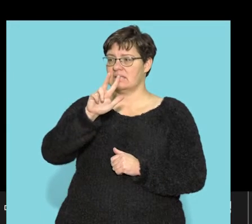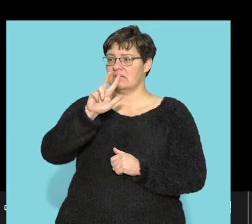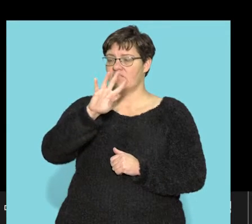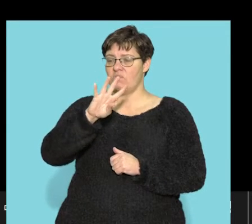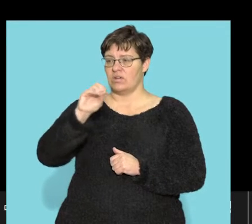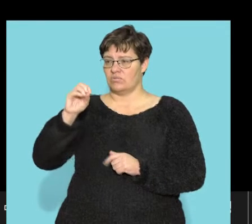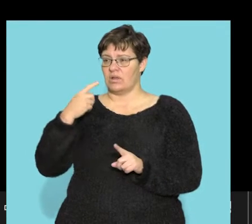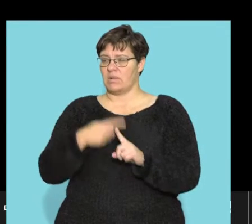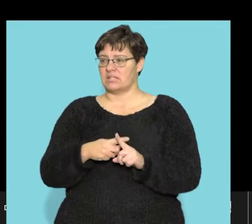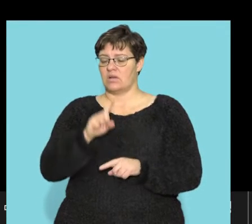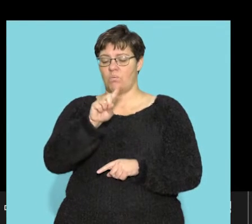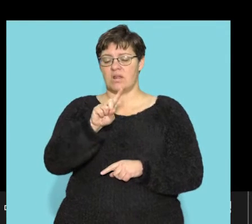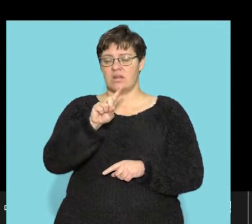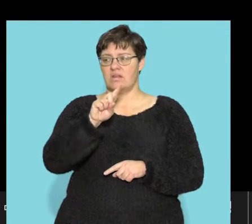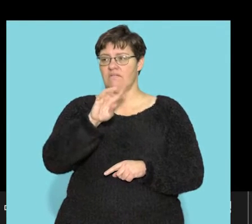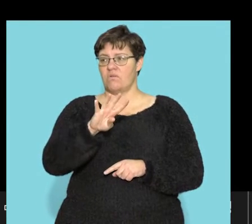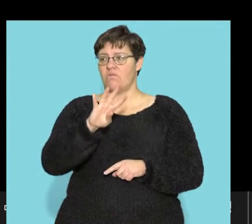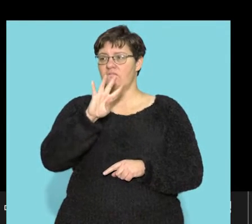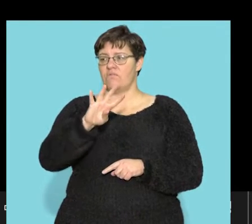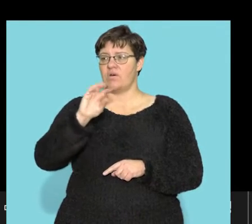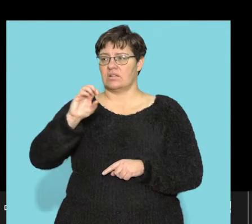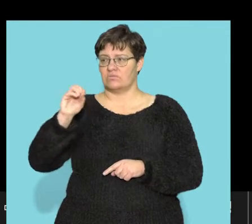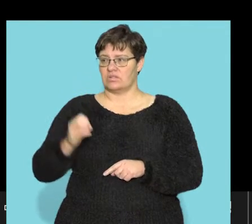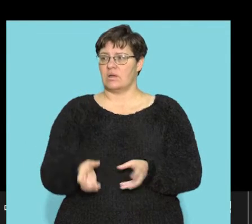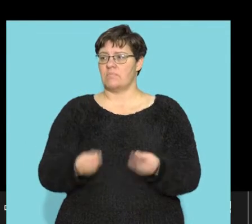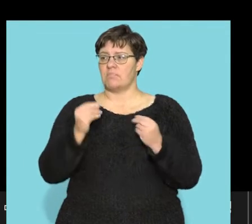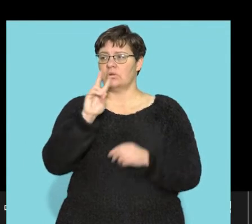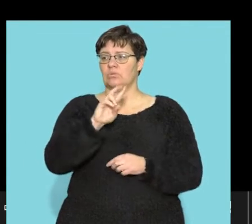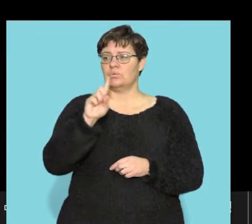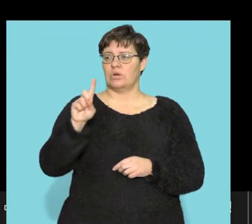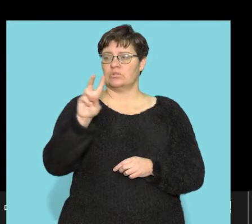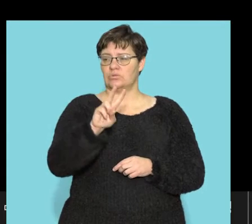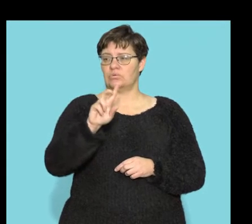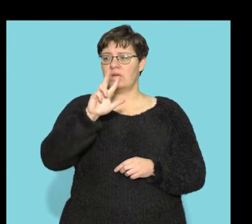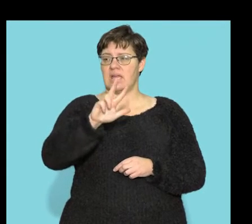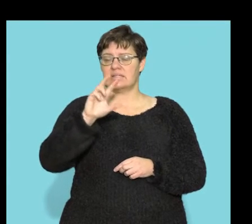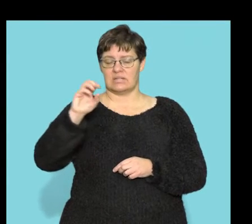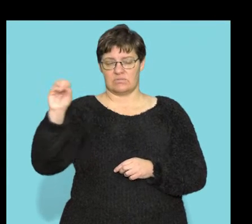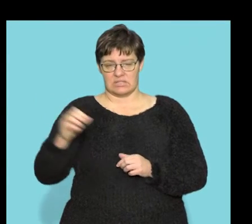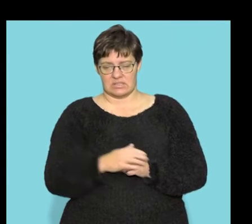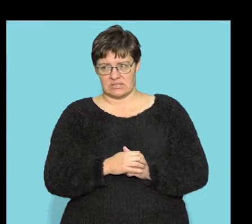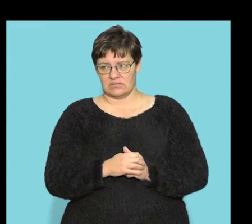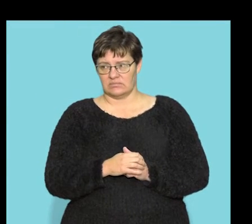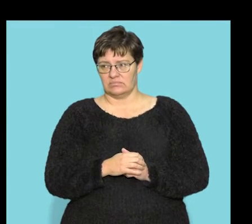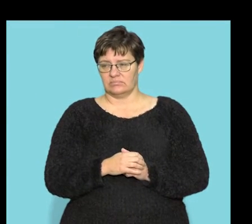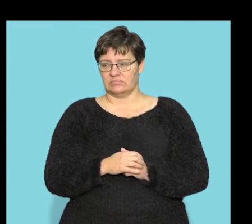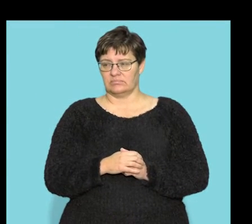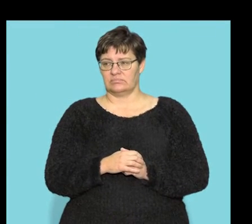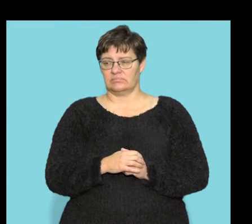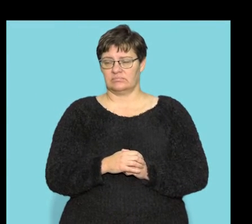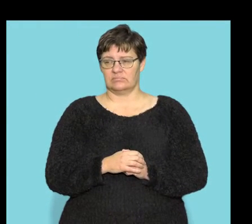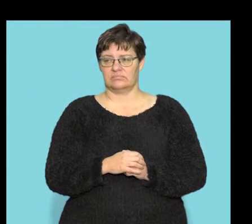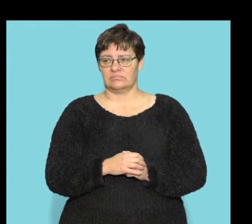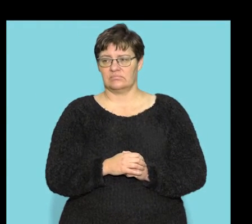198,400 plus 14,400. This will then give you 212,800. As you can see, there's